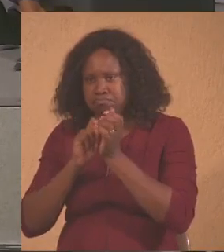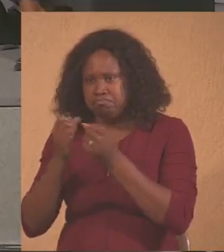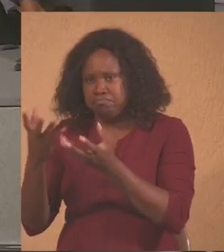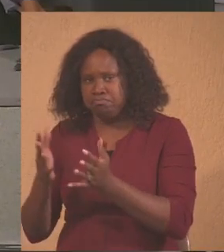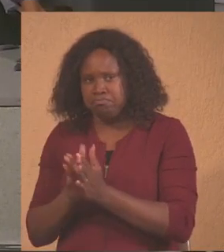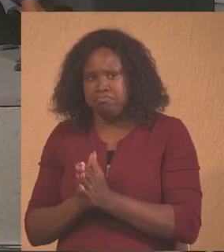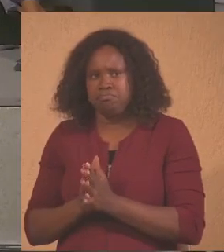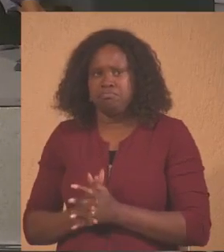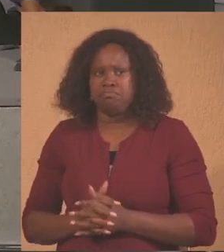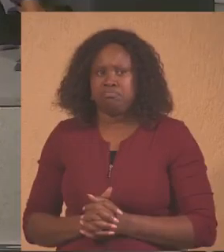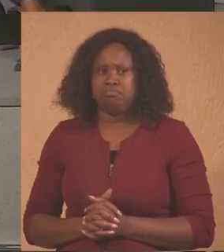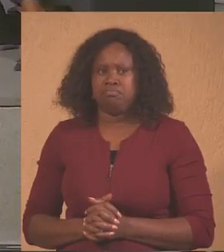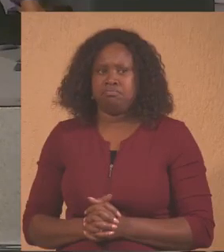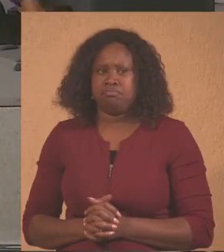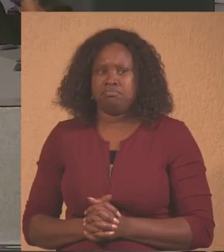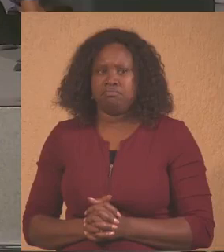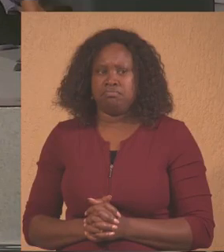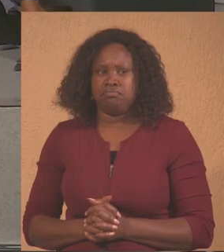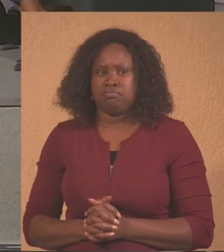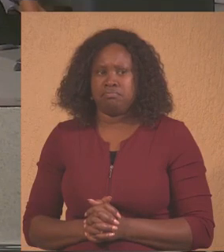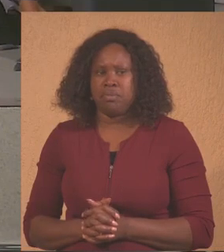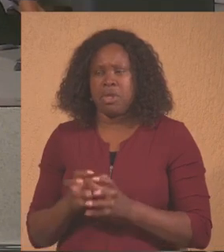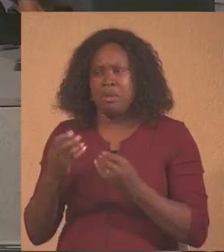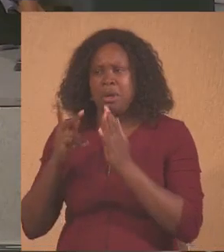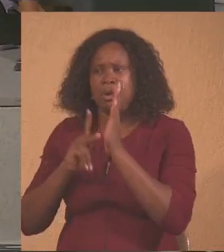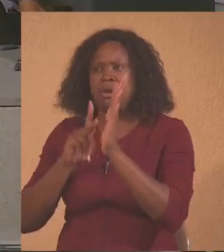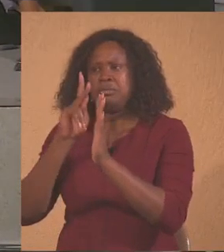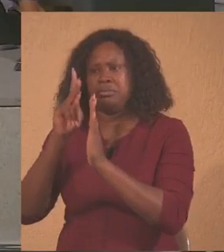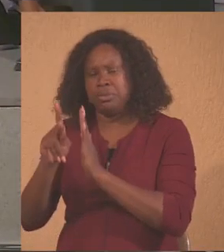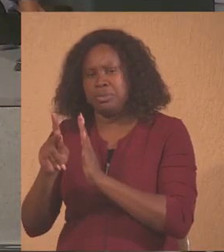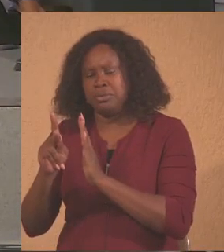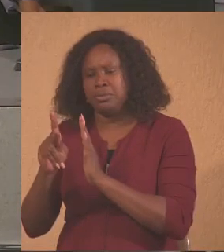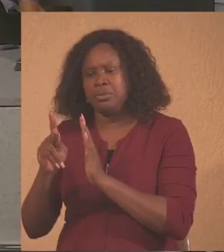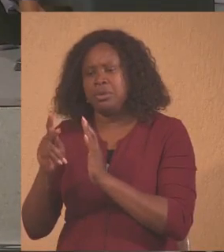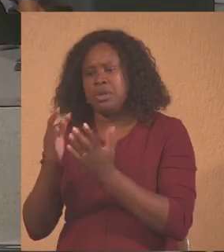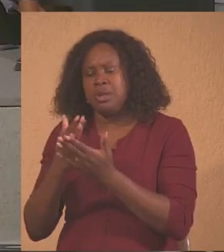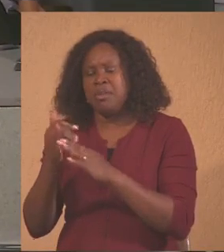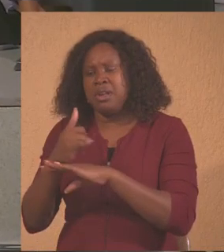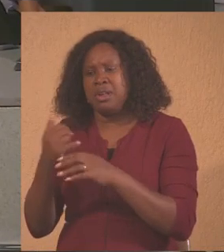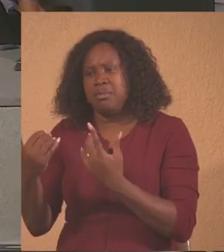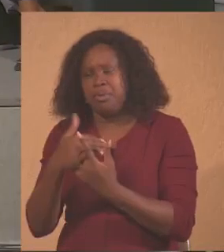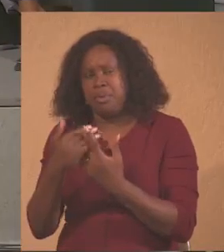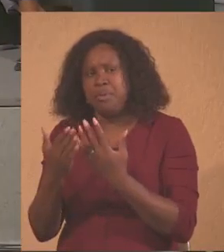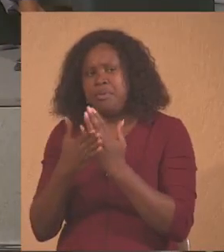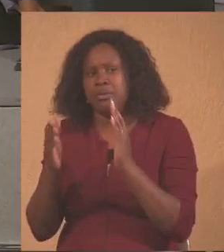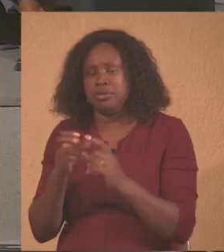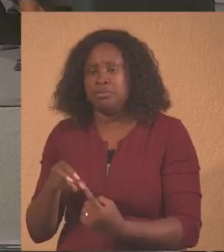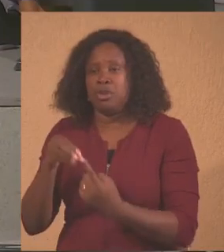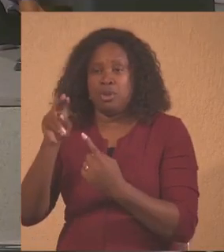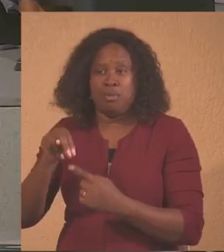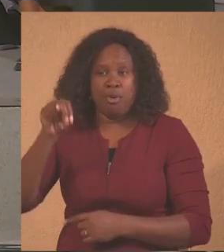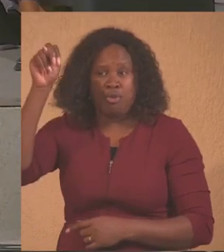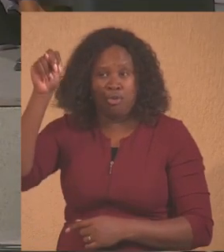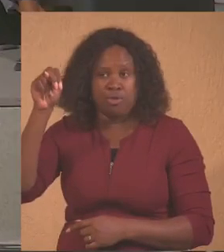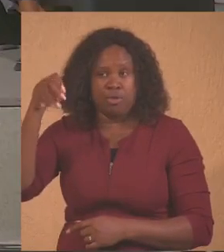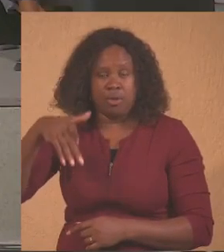around really, we have seen reports that some points of entry have been opened, especially in the northern part of